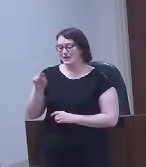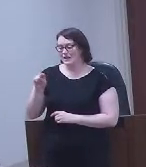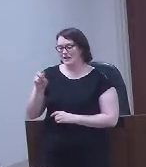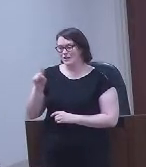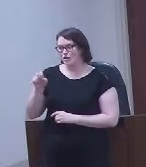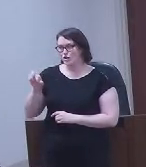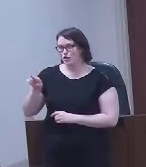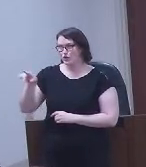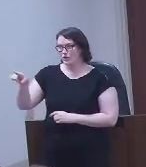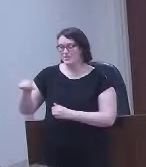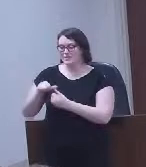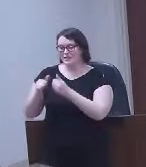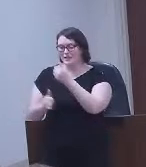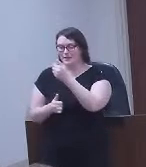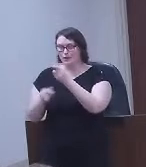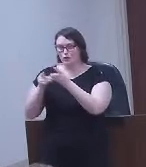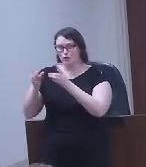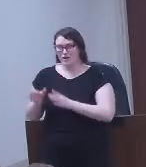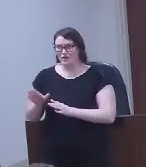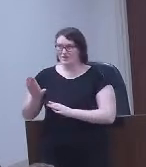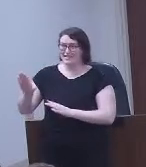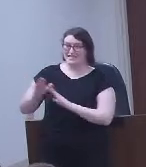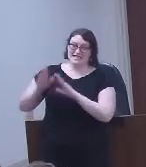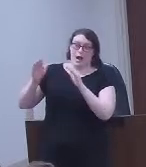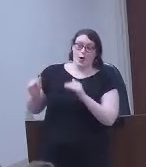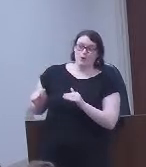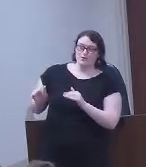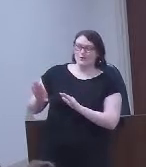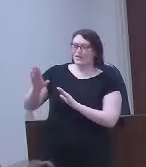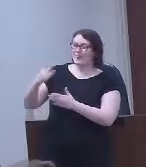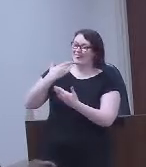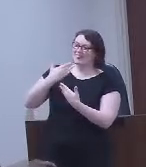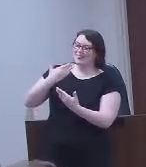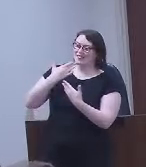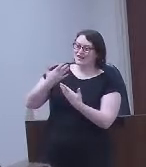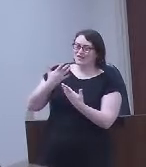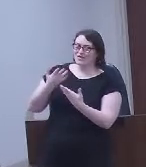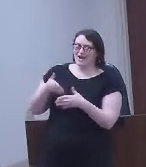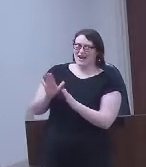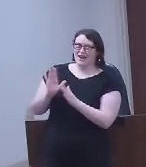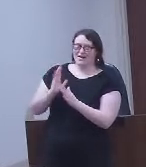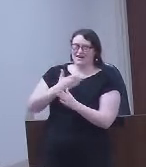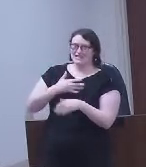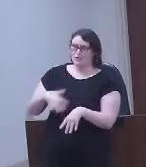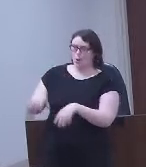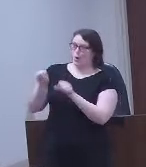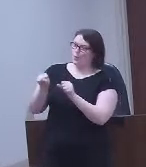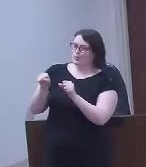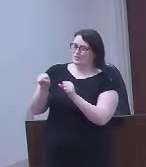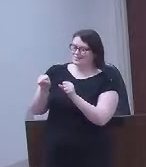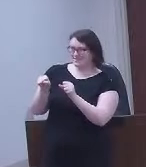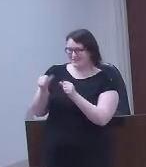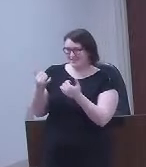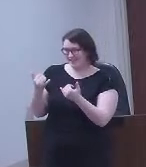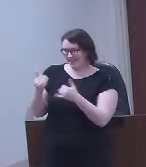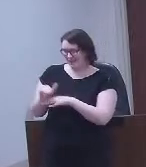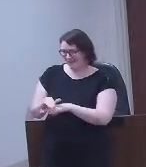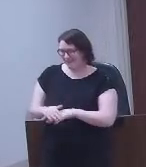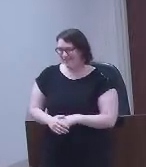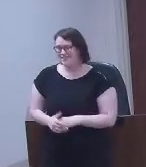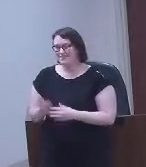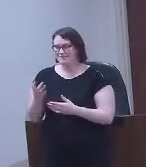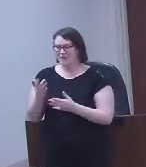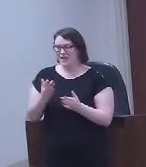Deputy Director. This is his house, so thank you, Alex, for helping us put it all together and for hosting the event tonight. We're really grateful.